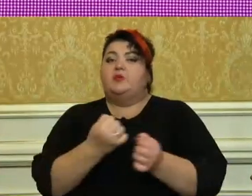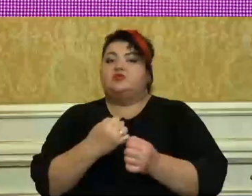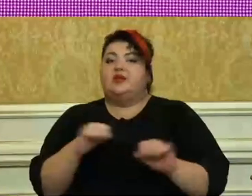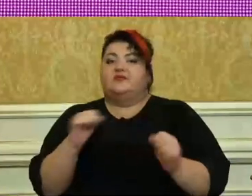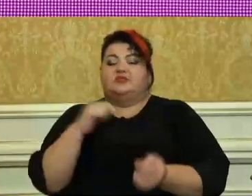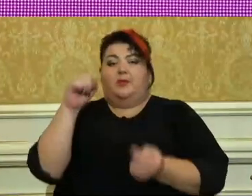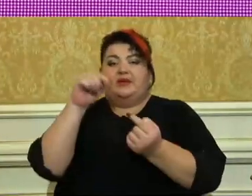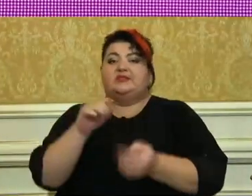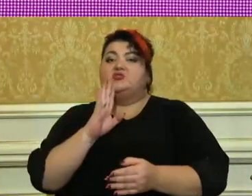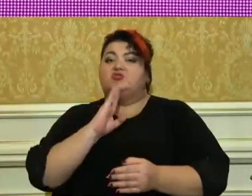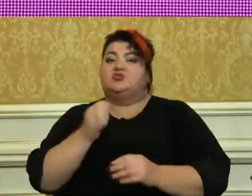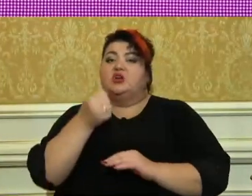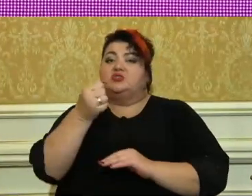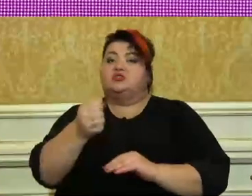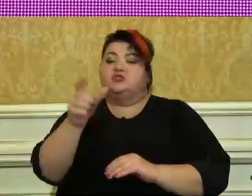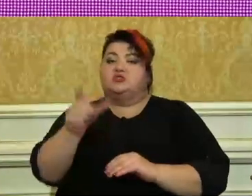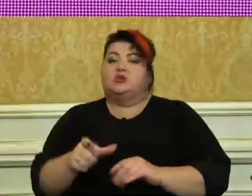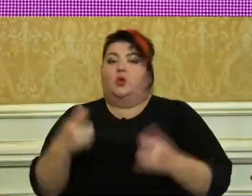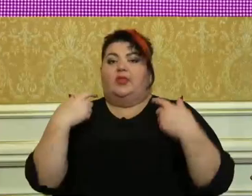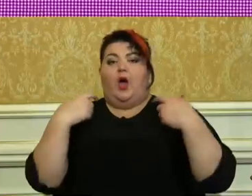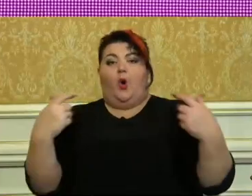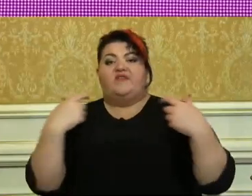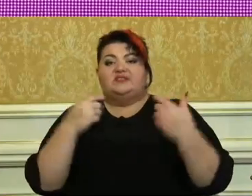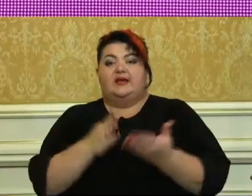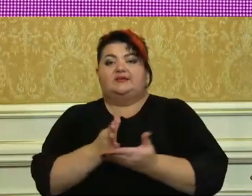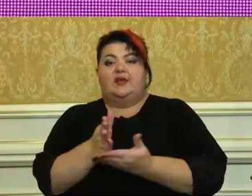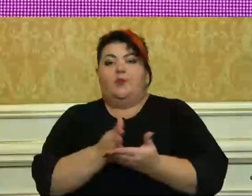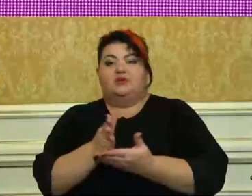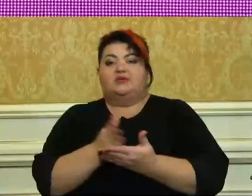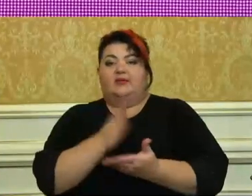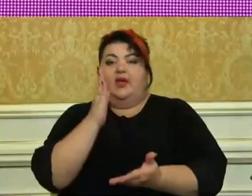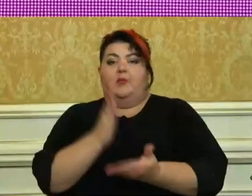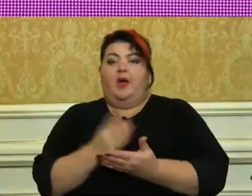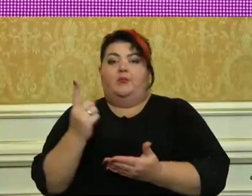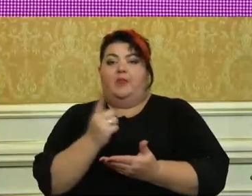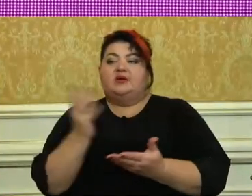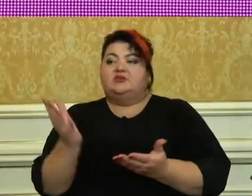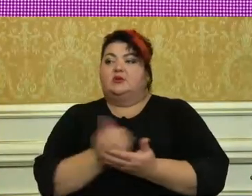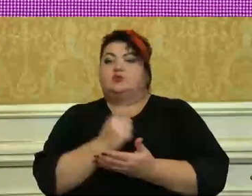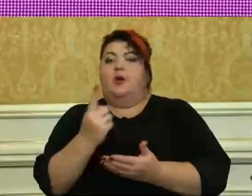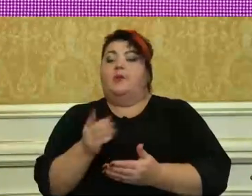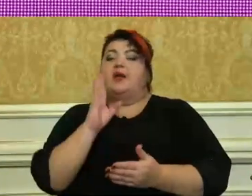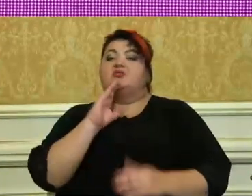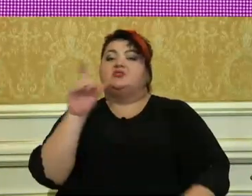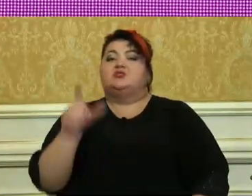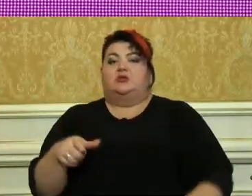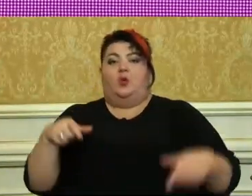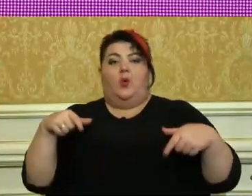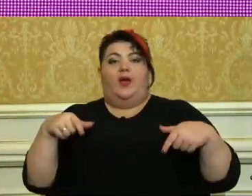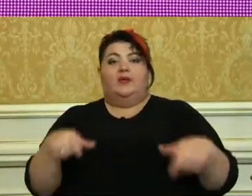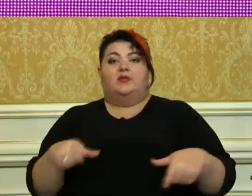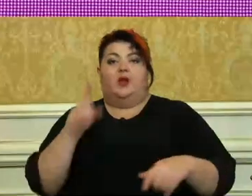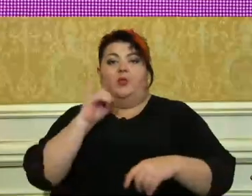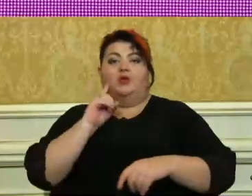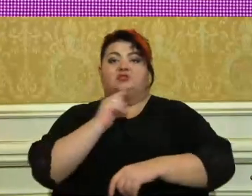Soviet stereotype that women can take the leading position like military officers. And we see now that we